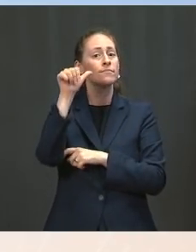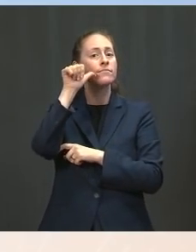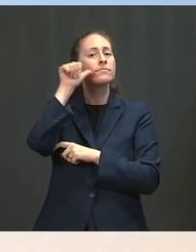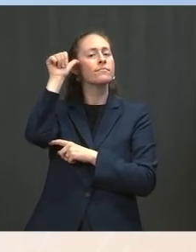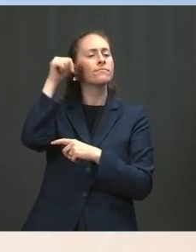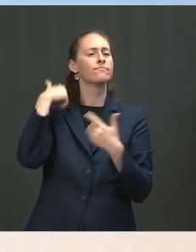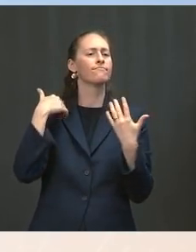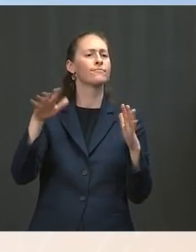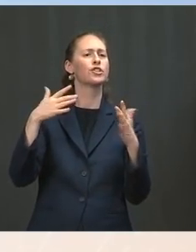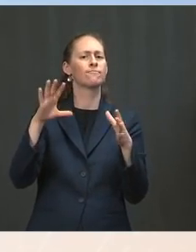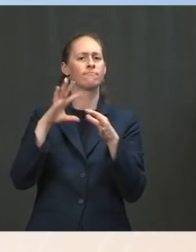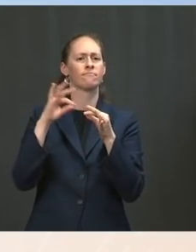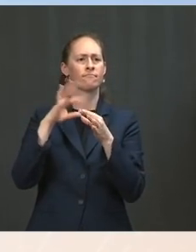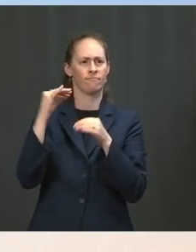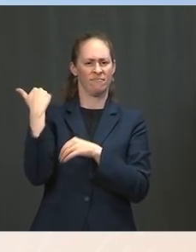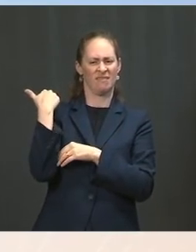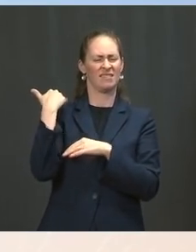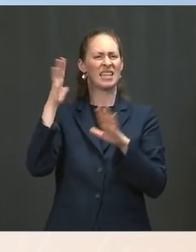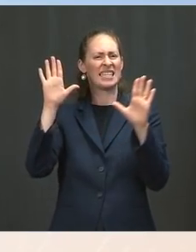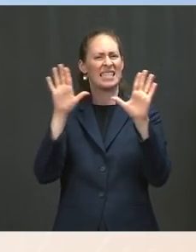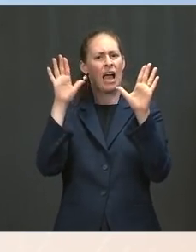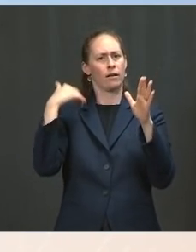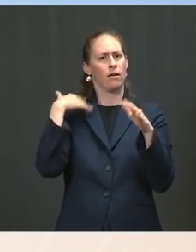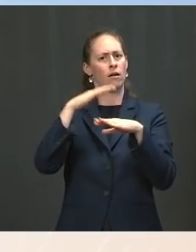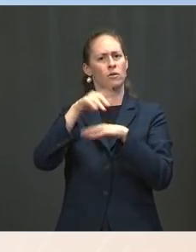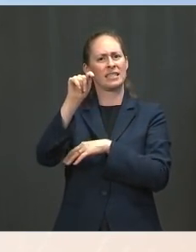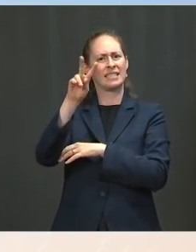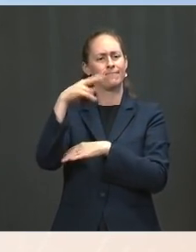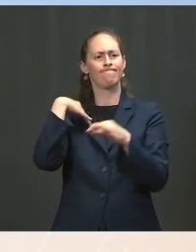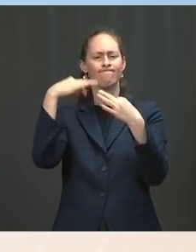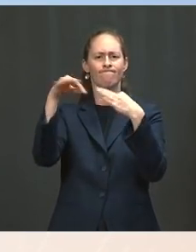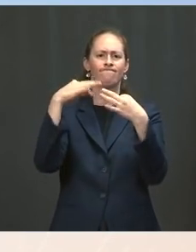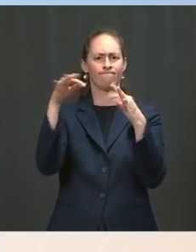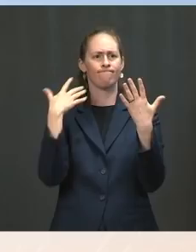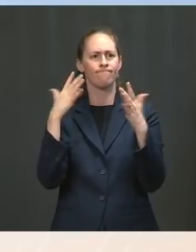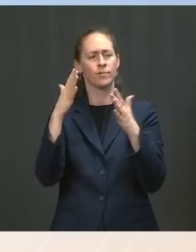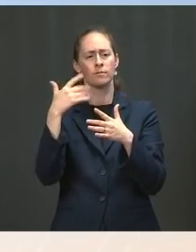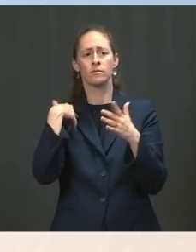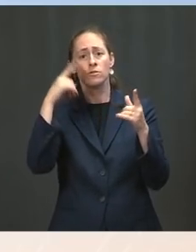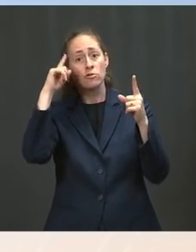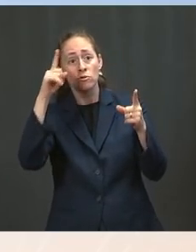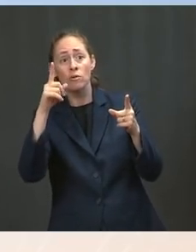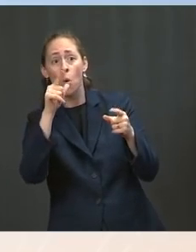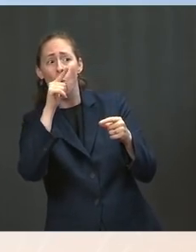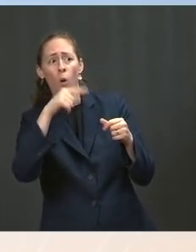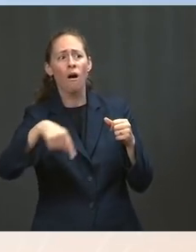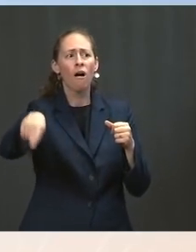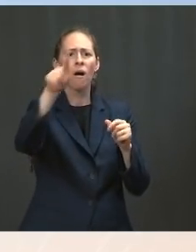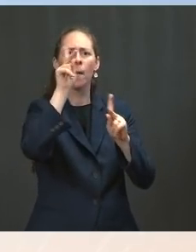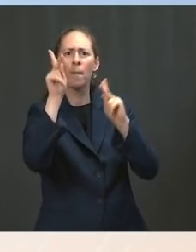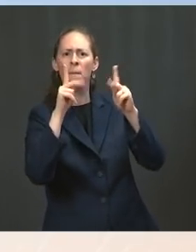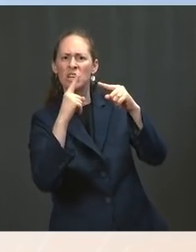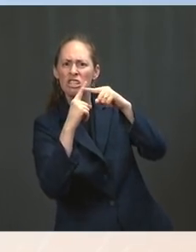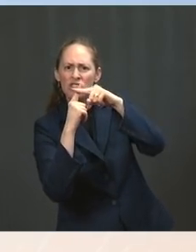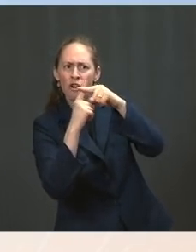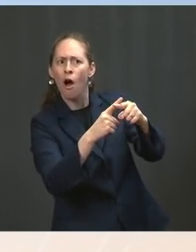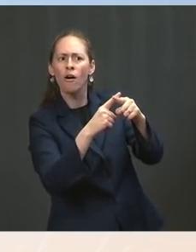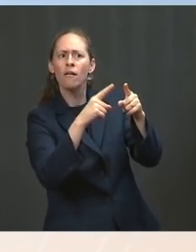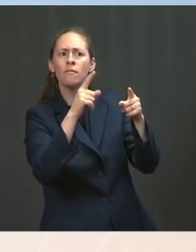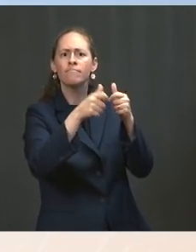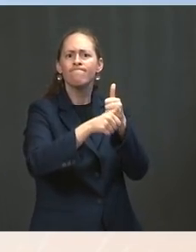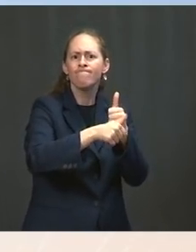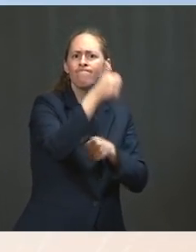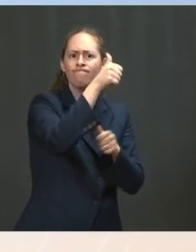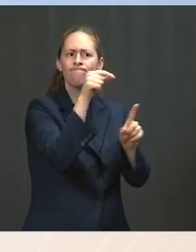Sunday shows, we will continue to get Afghans at risk out of the country even after U.S. military forces